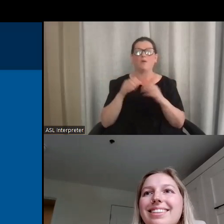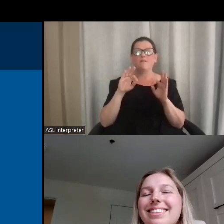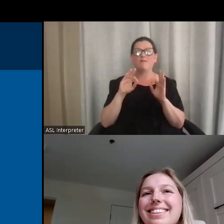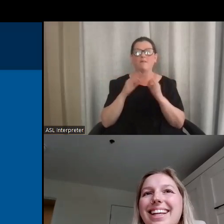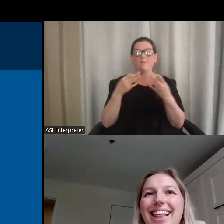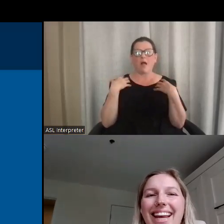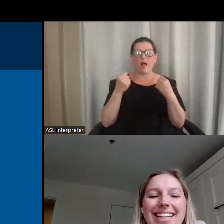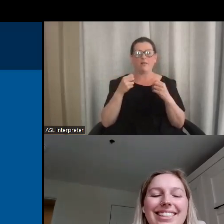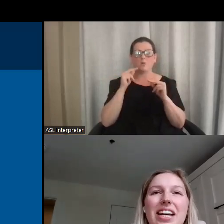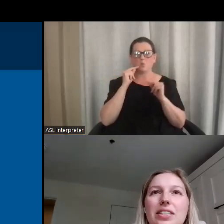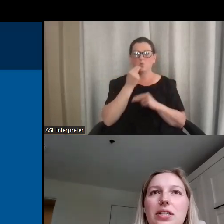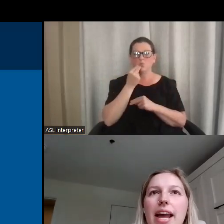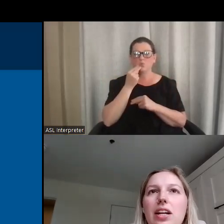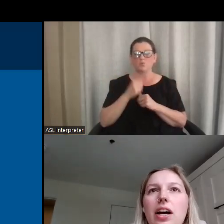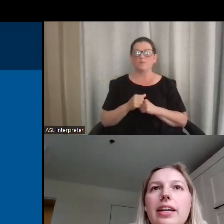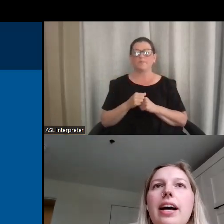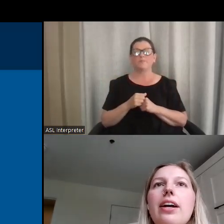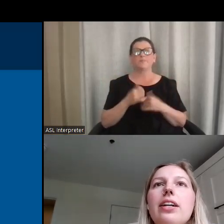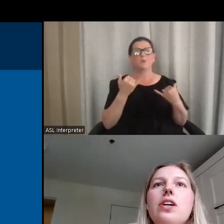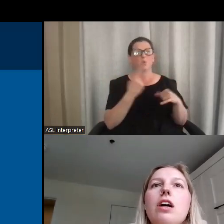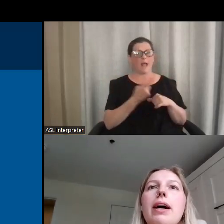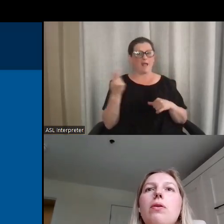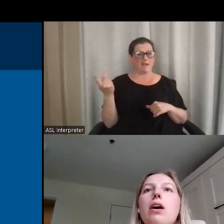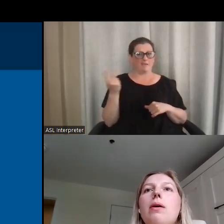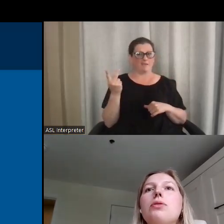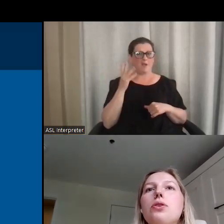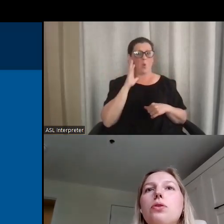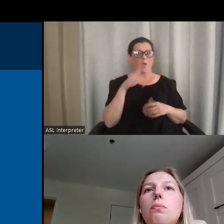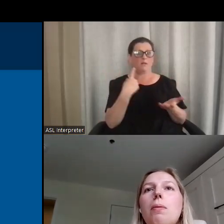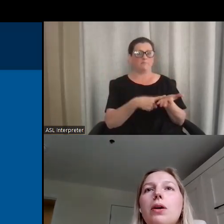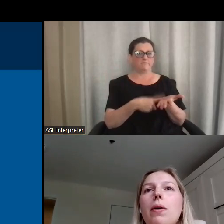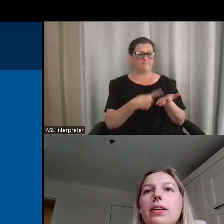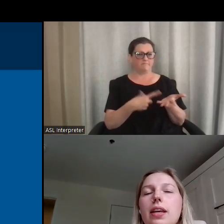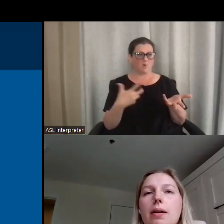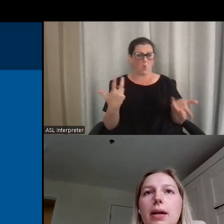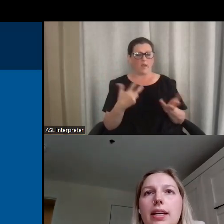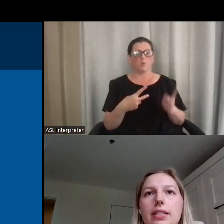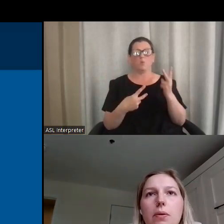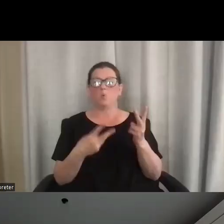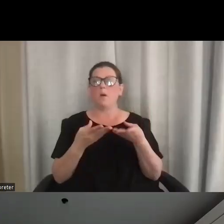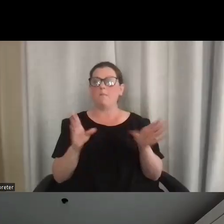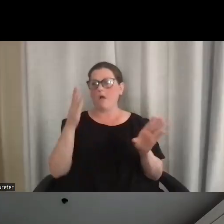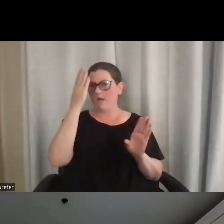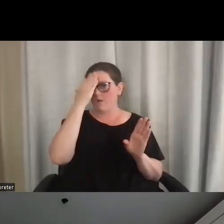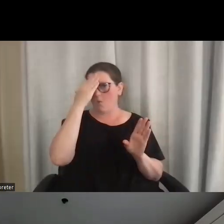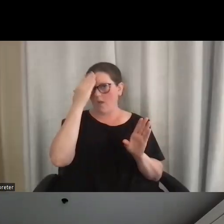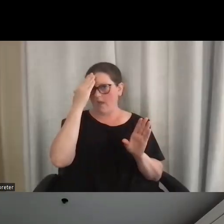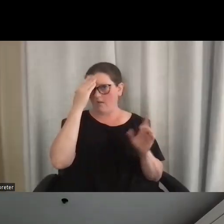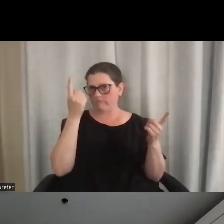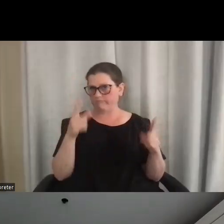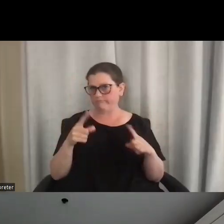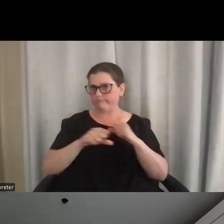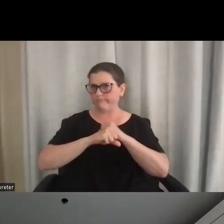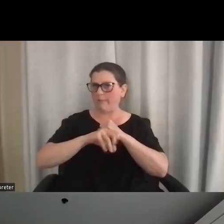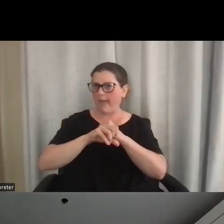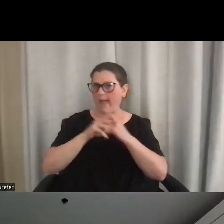today. Thanks. So today, Claudia and I are going to talk about two public awareness campaigns that we've conducted